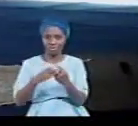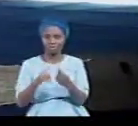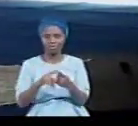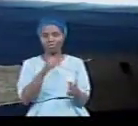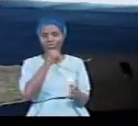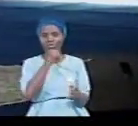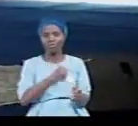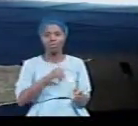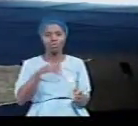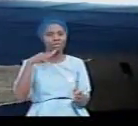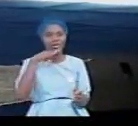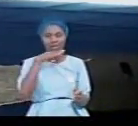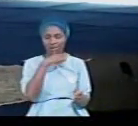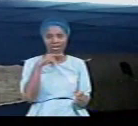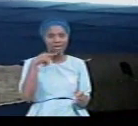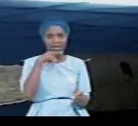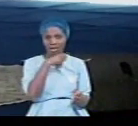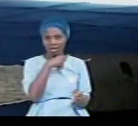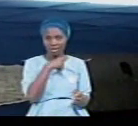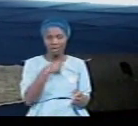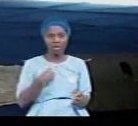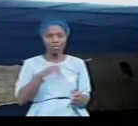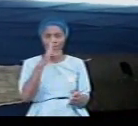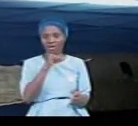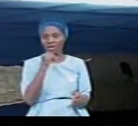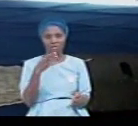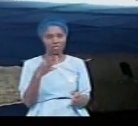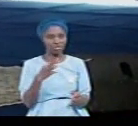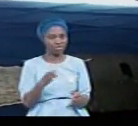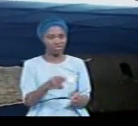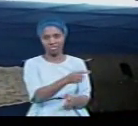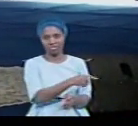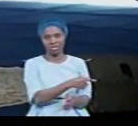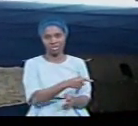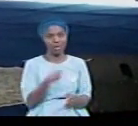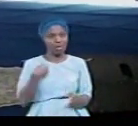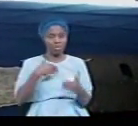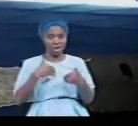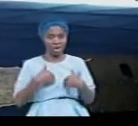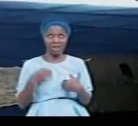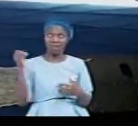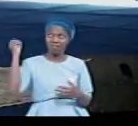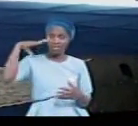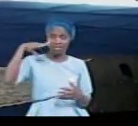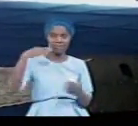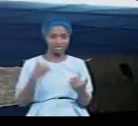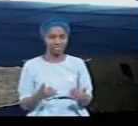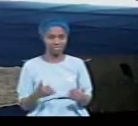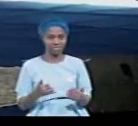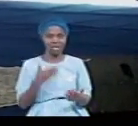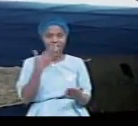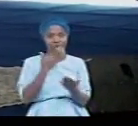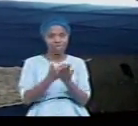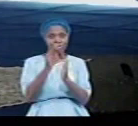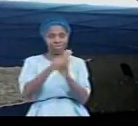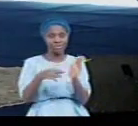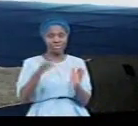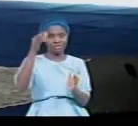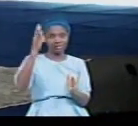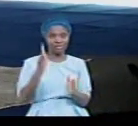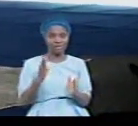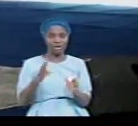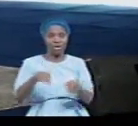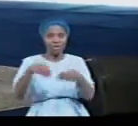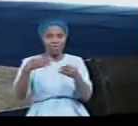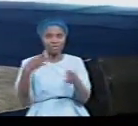them. Faith available, grace available, the goodness of God and the provision of God